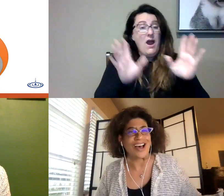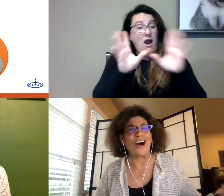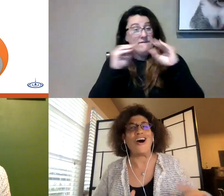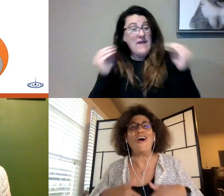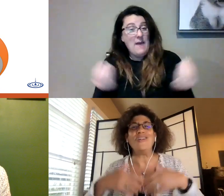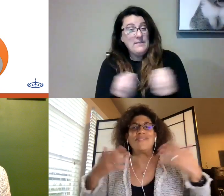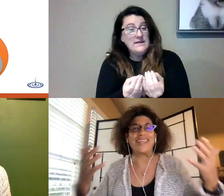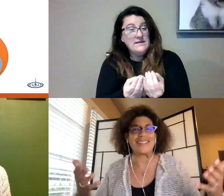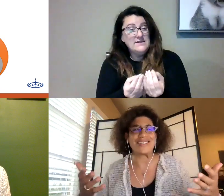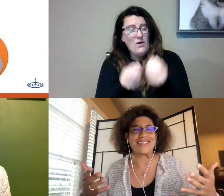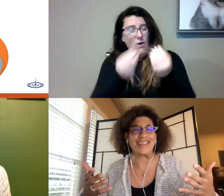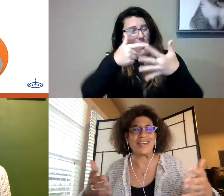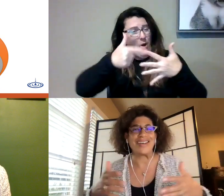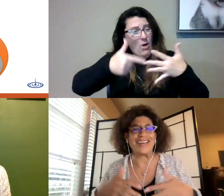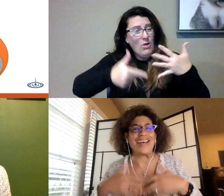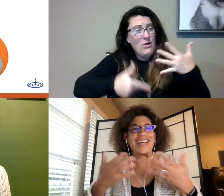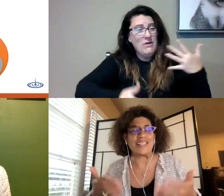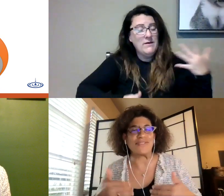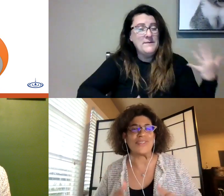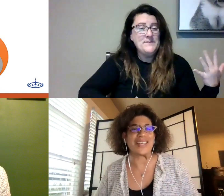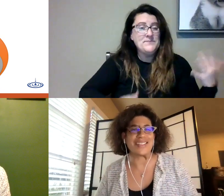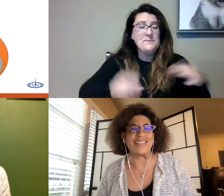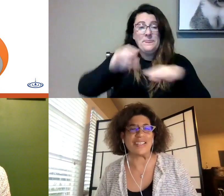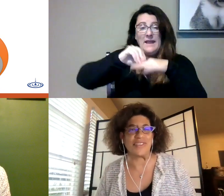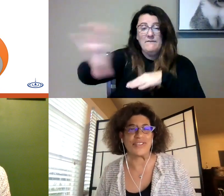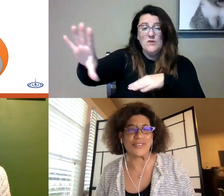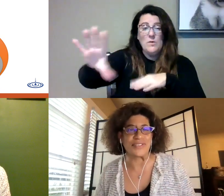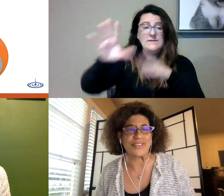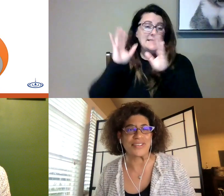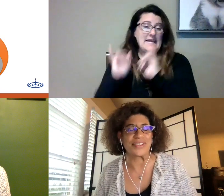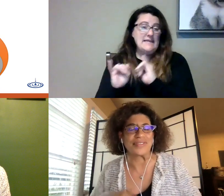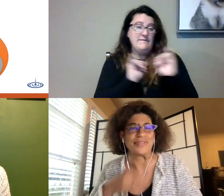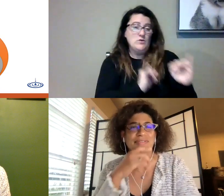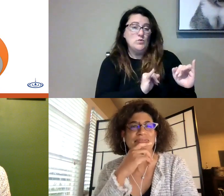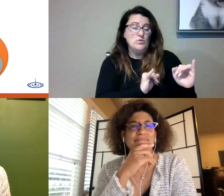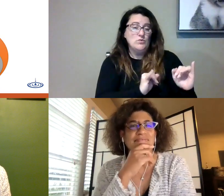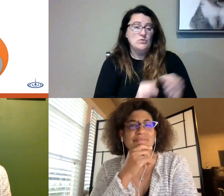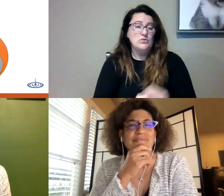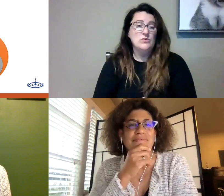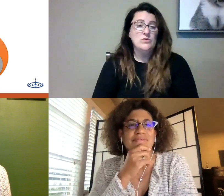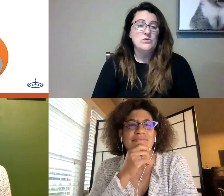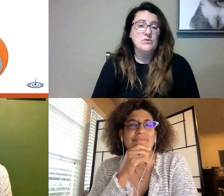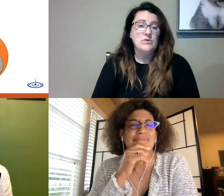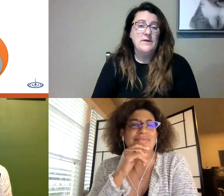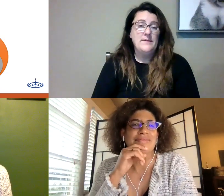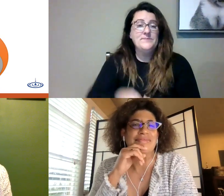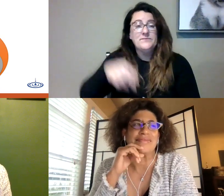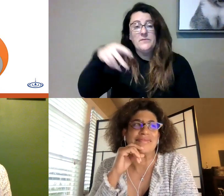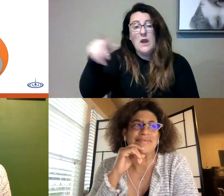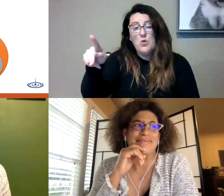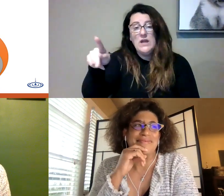families. All of this has influenced us as individuals. I've heard